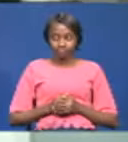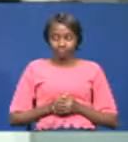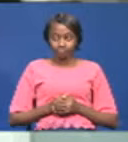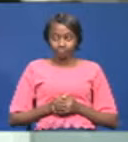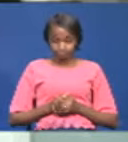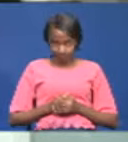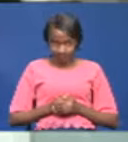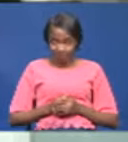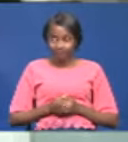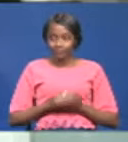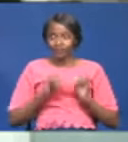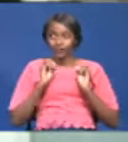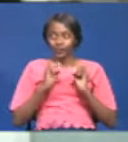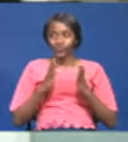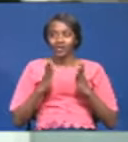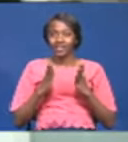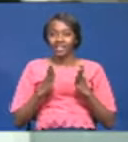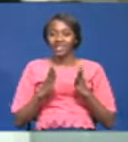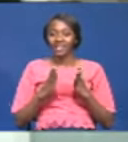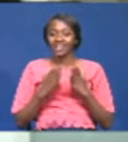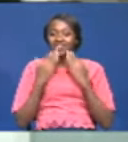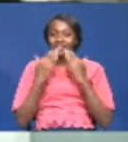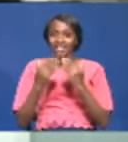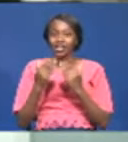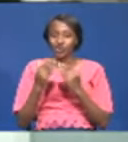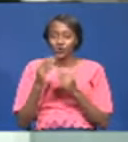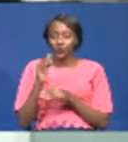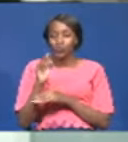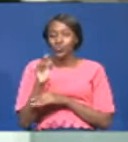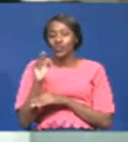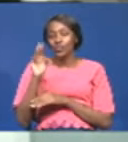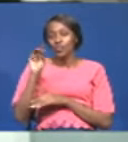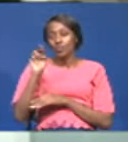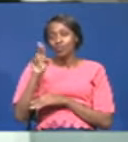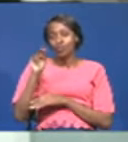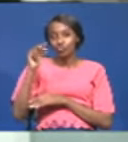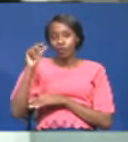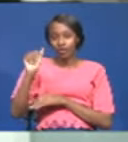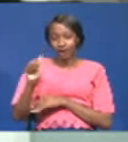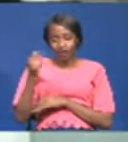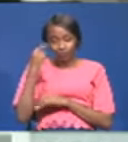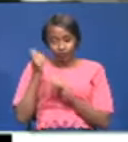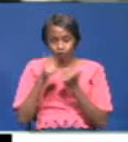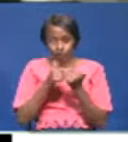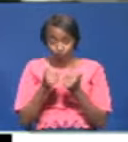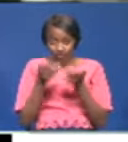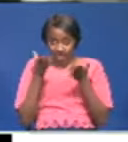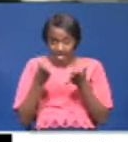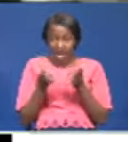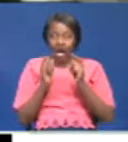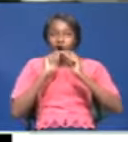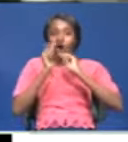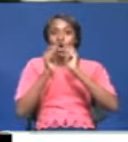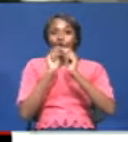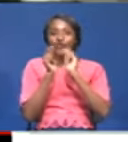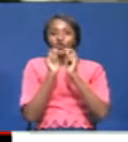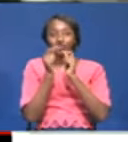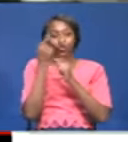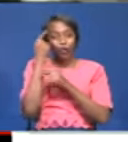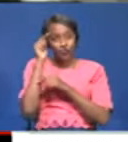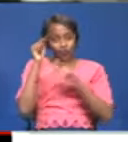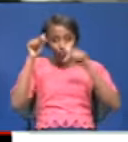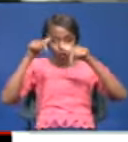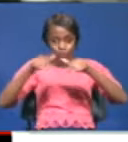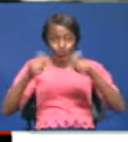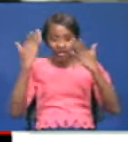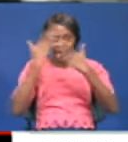All right. Thank you, Richard Munga, for that sports news. Now we get into our conversation for the night as we talk about